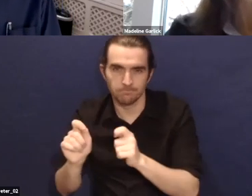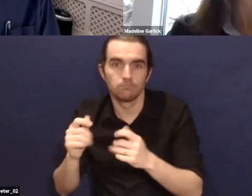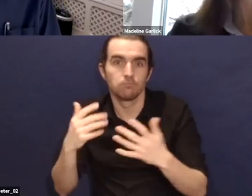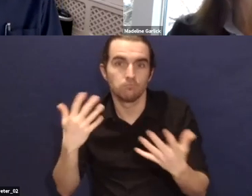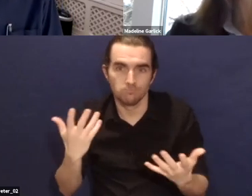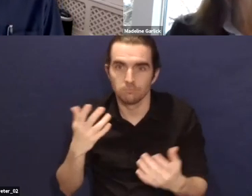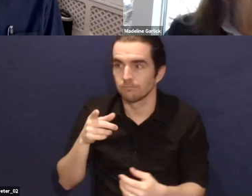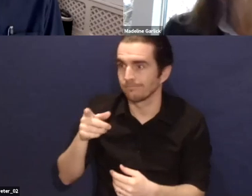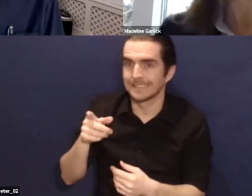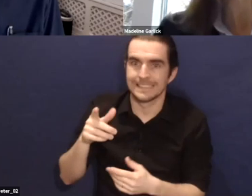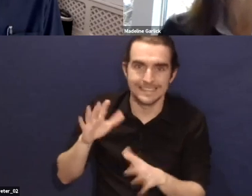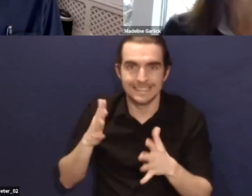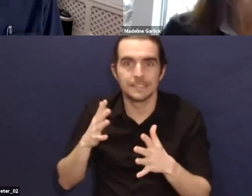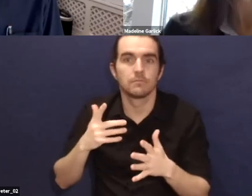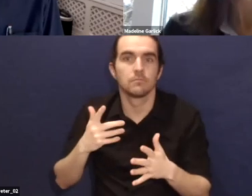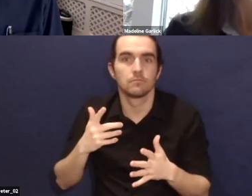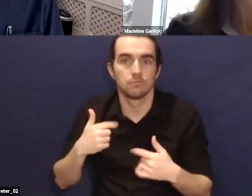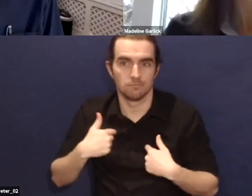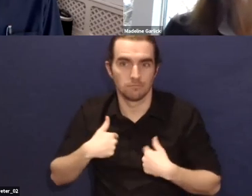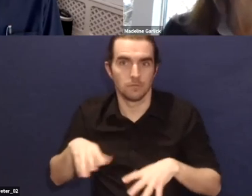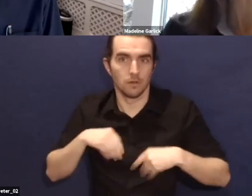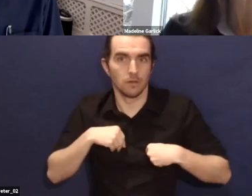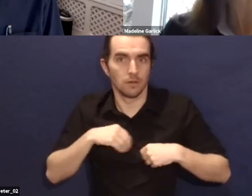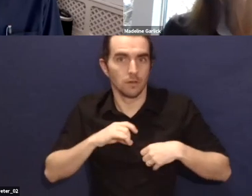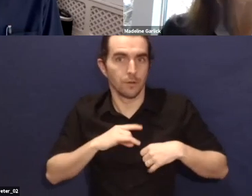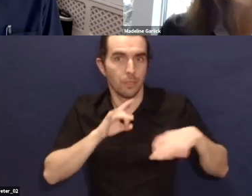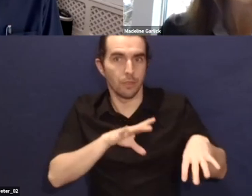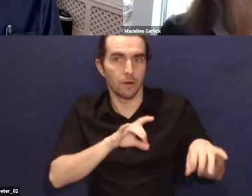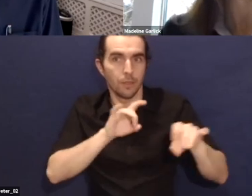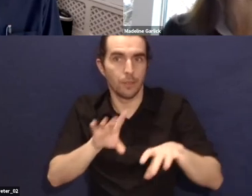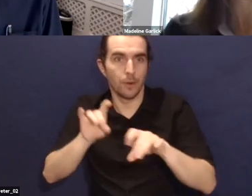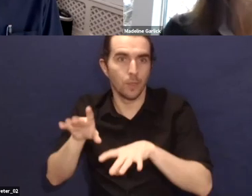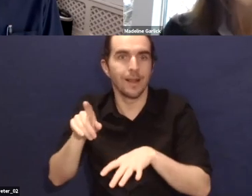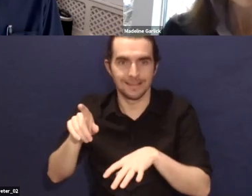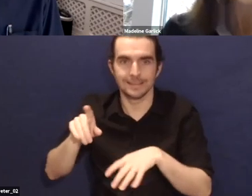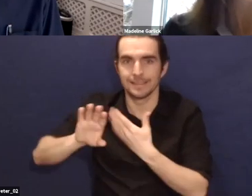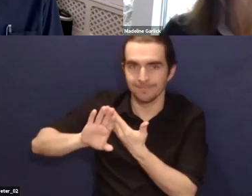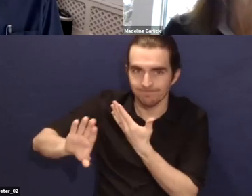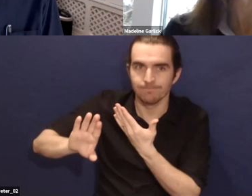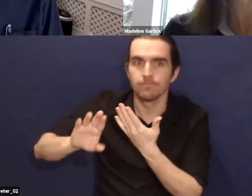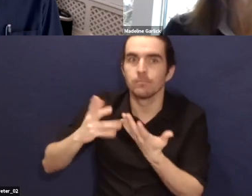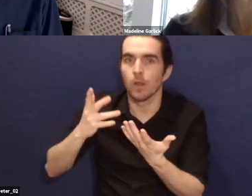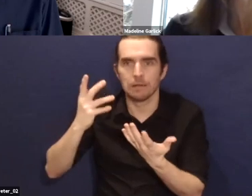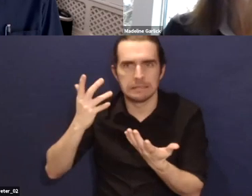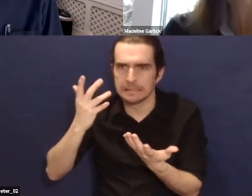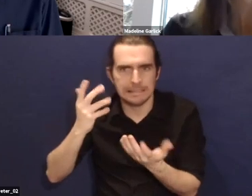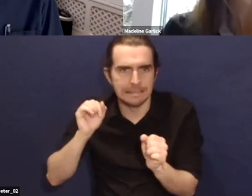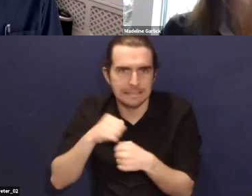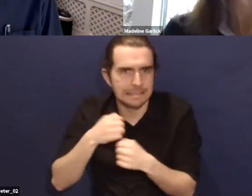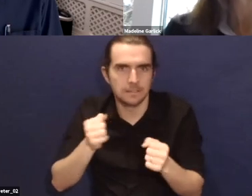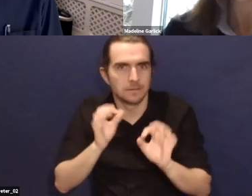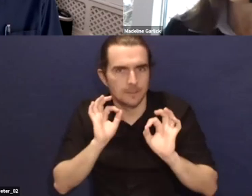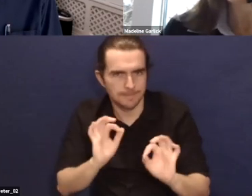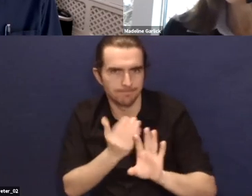have been taken by some states to look at situations in which people can be released from detention, where they don't pose a security risk and there's no